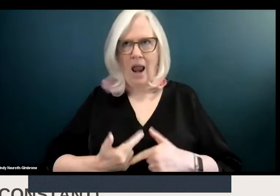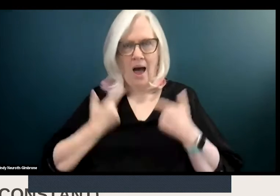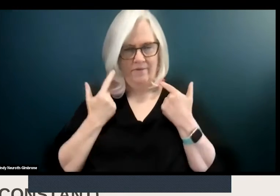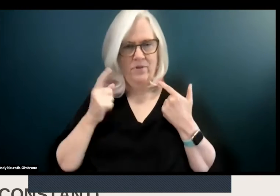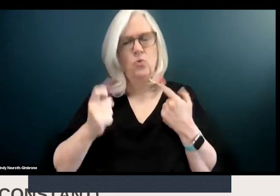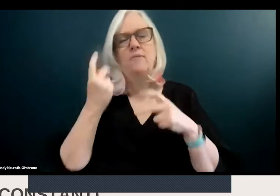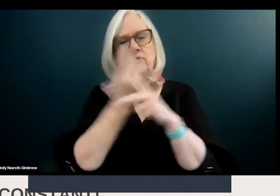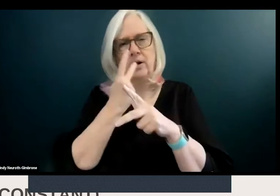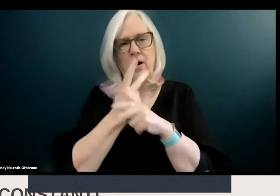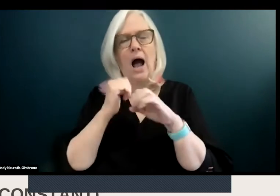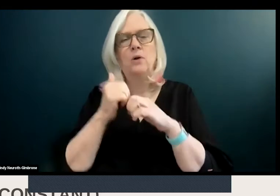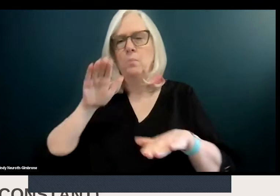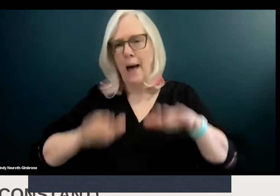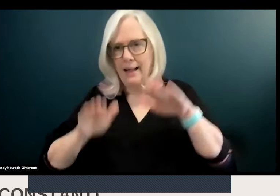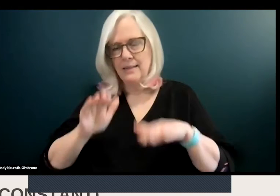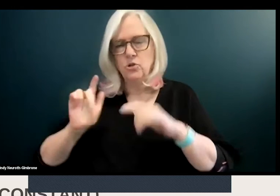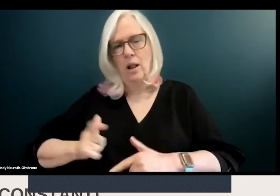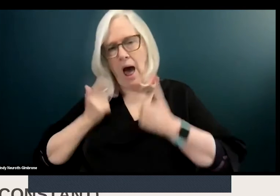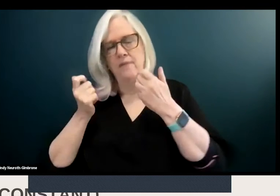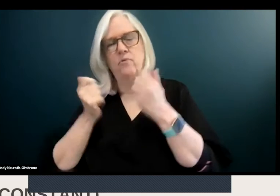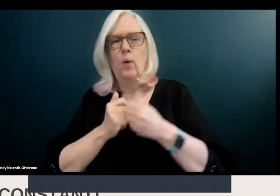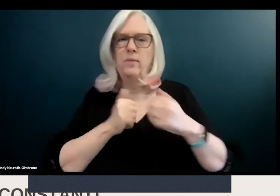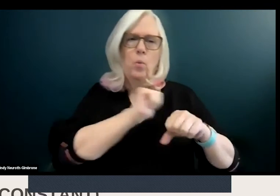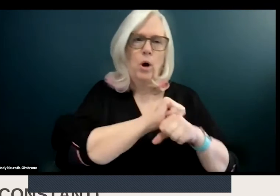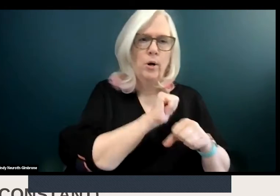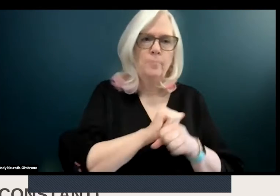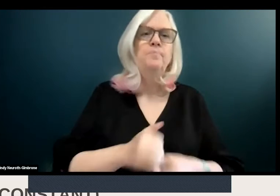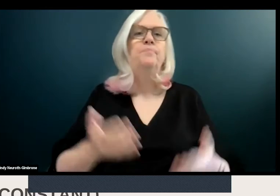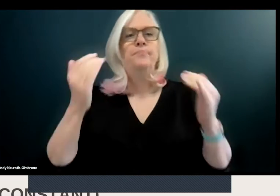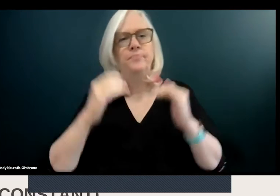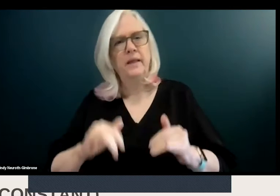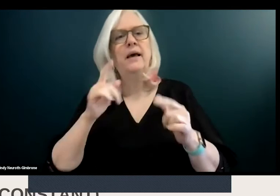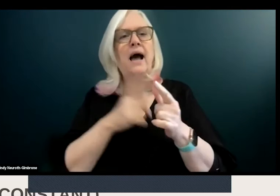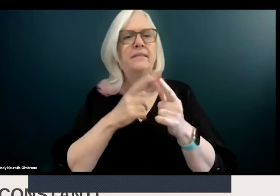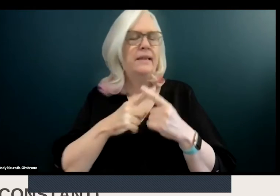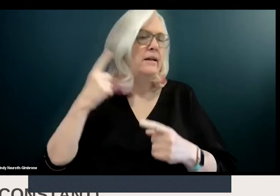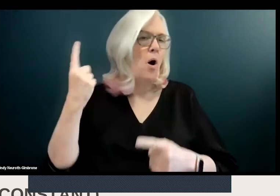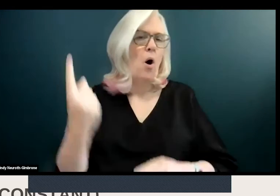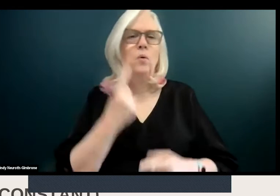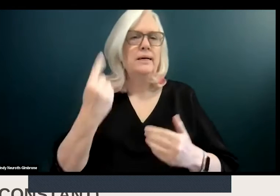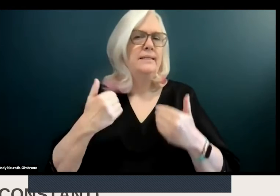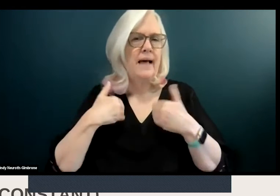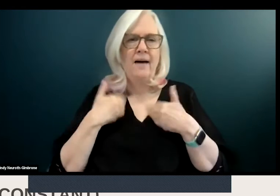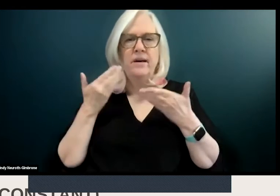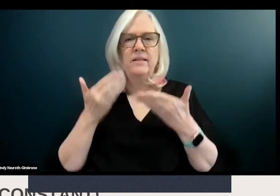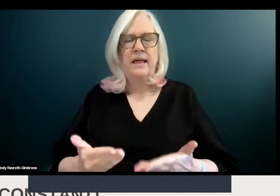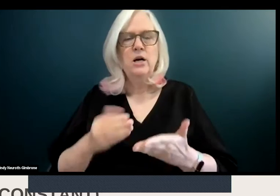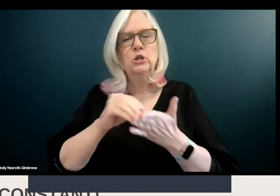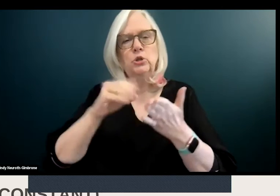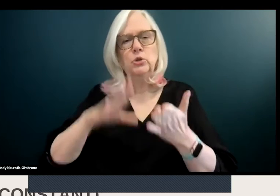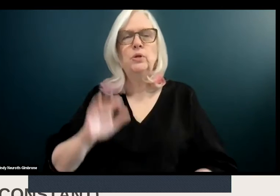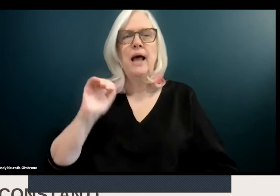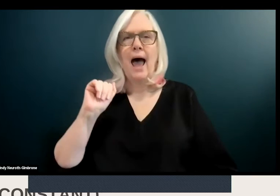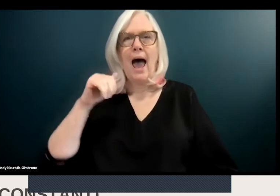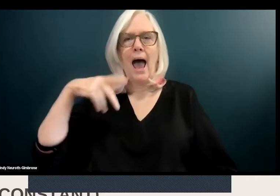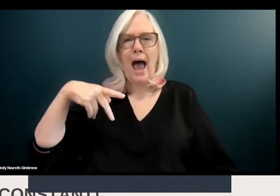those 2 things. Next, the ever-present issue of student apathy. It is very much